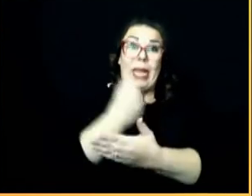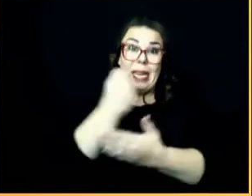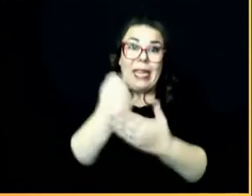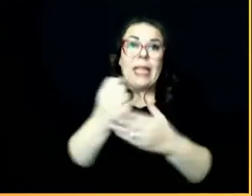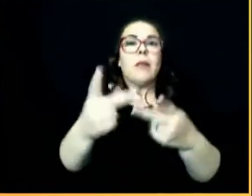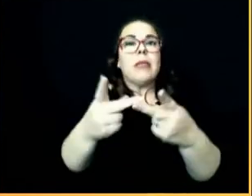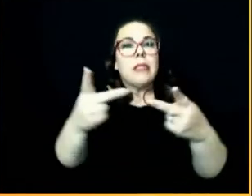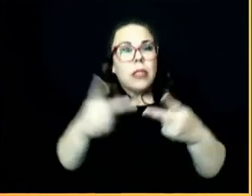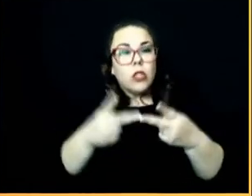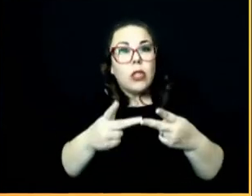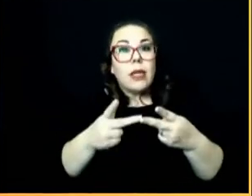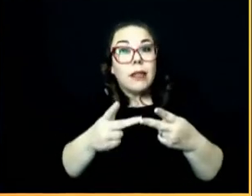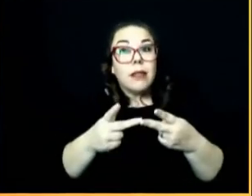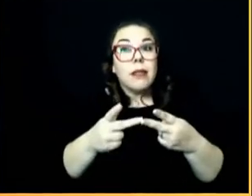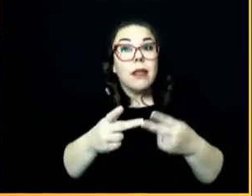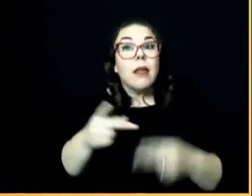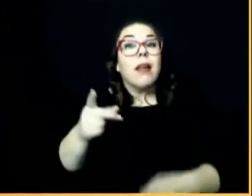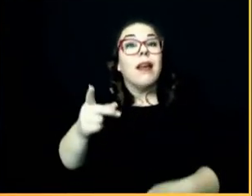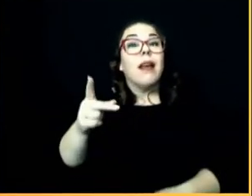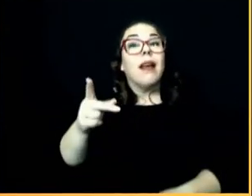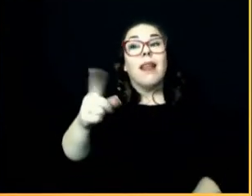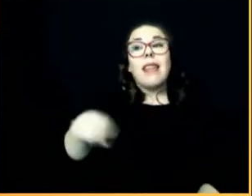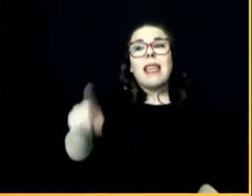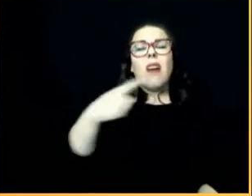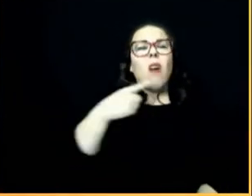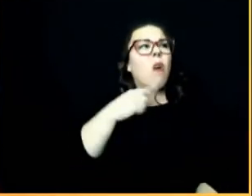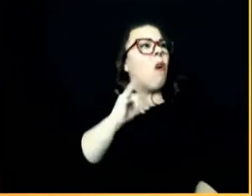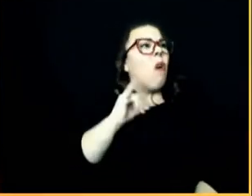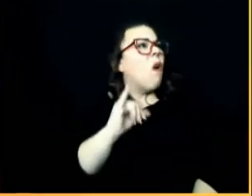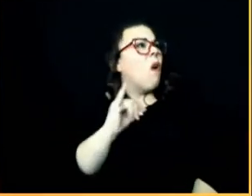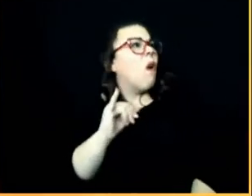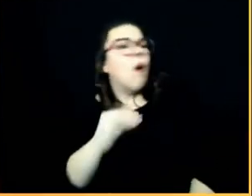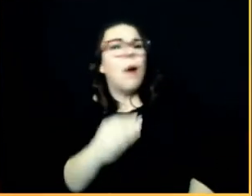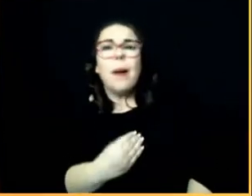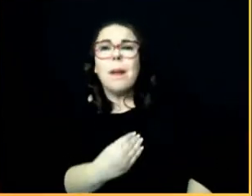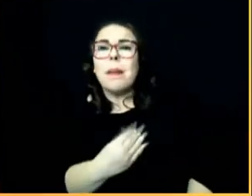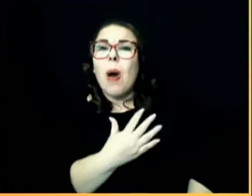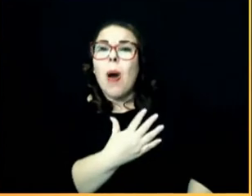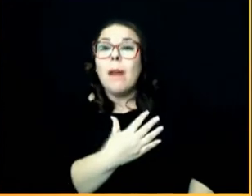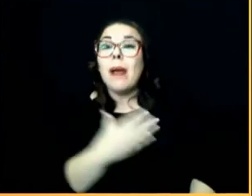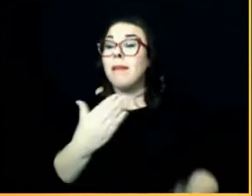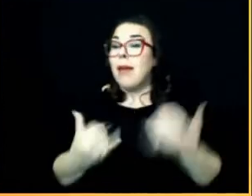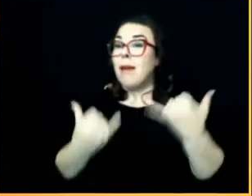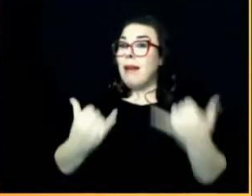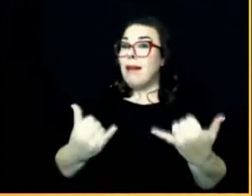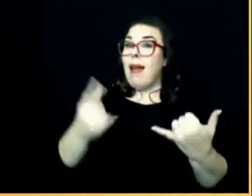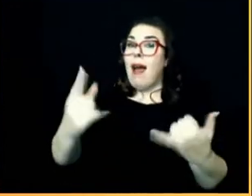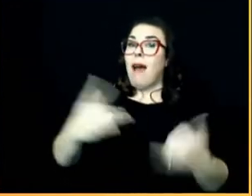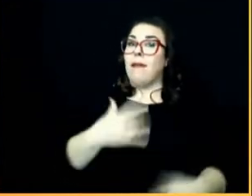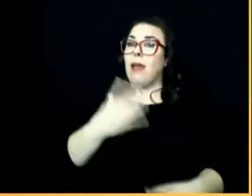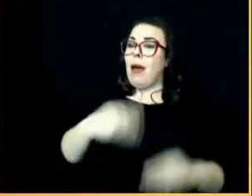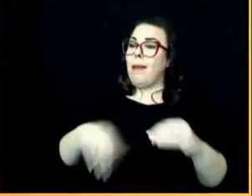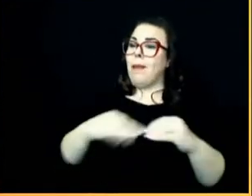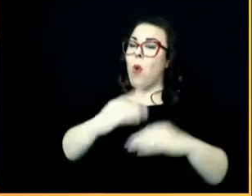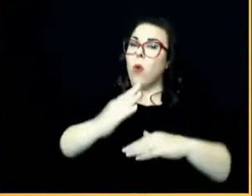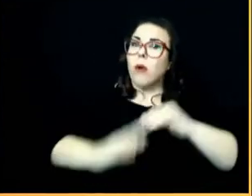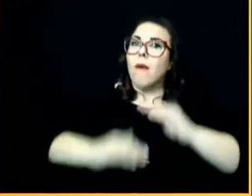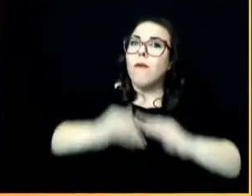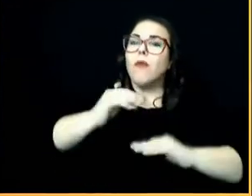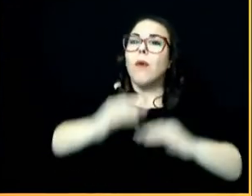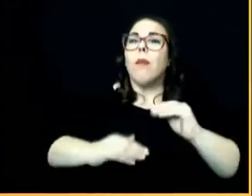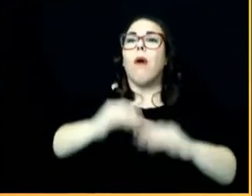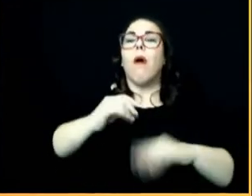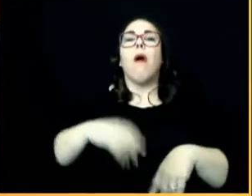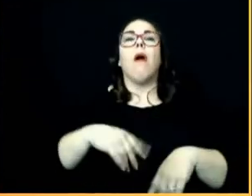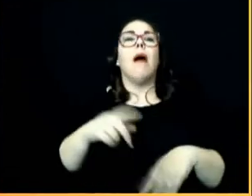that they found that inspiring. Maybe they want to run for office, or maybe they feel more comfortable or safer being out in their small town. I